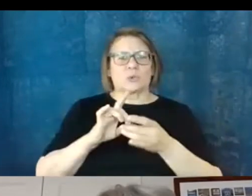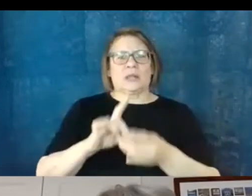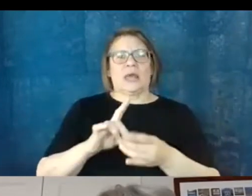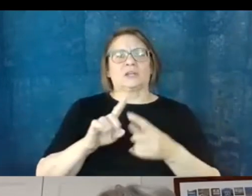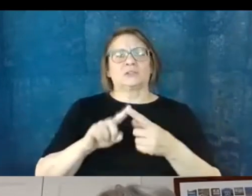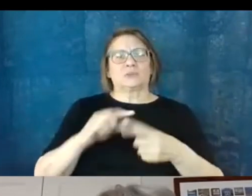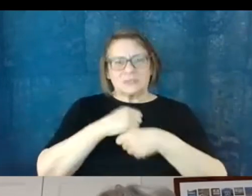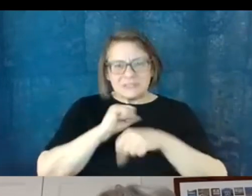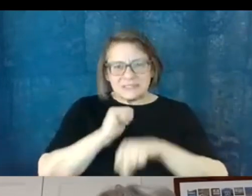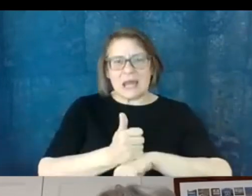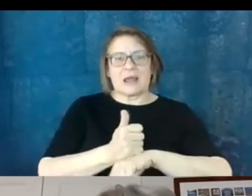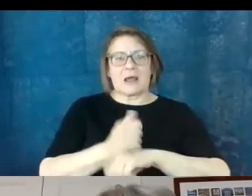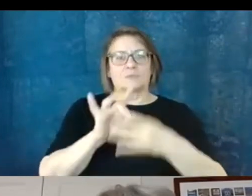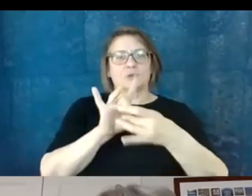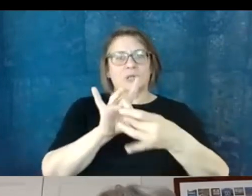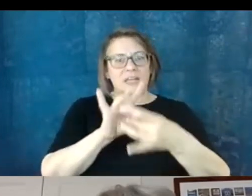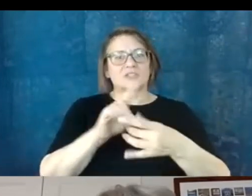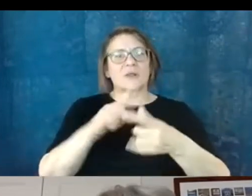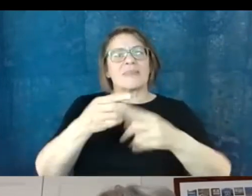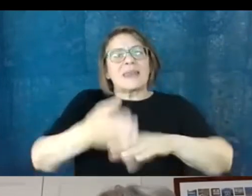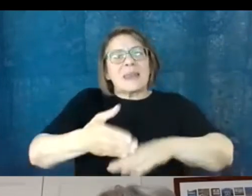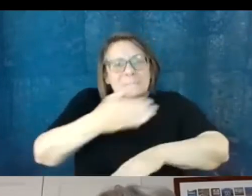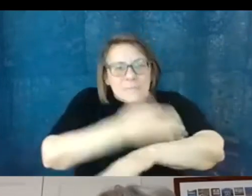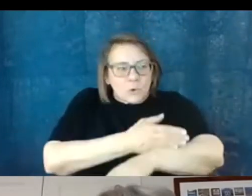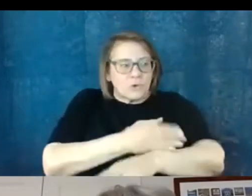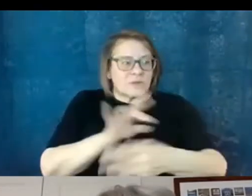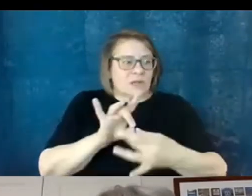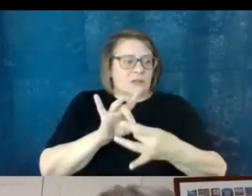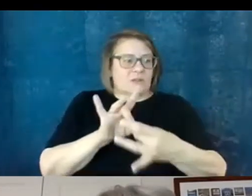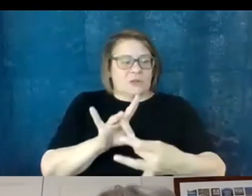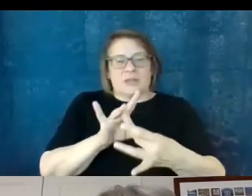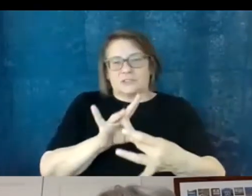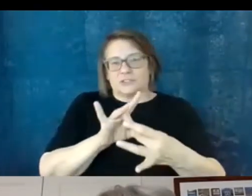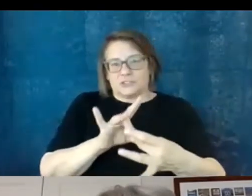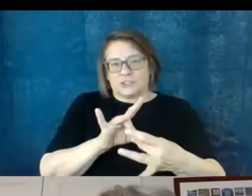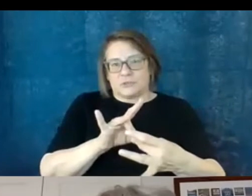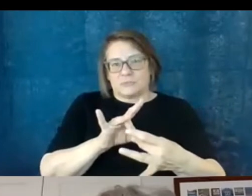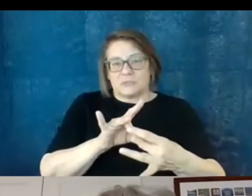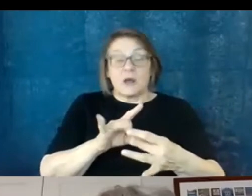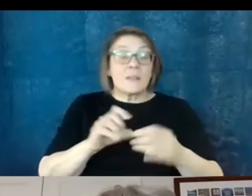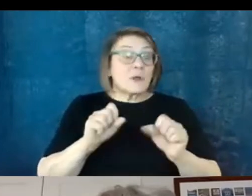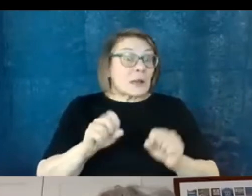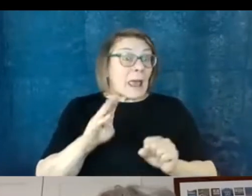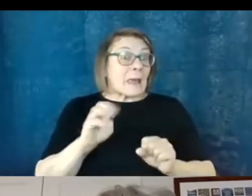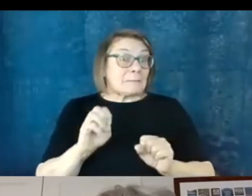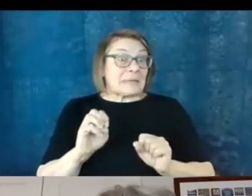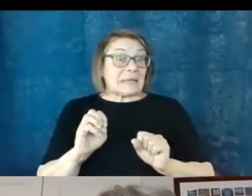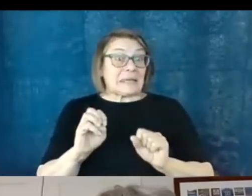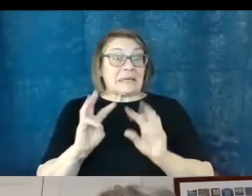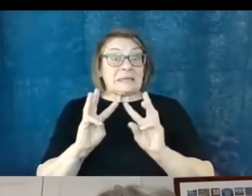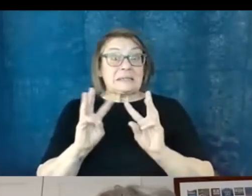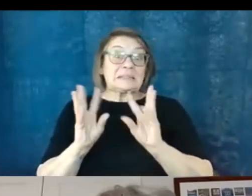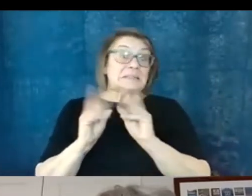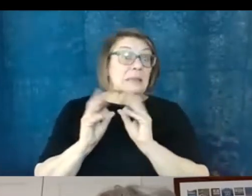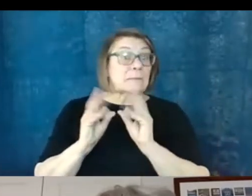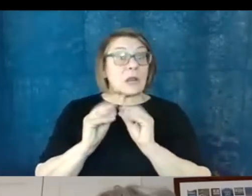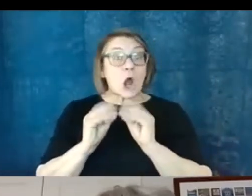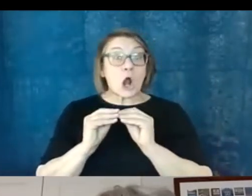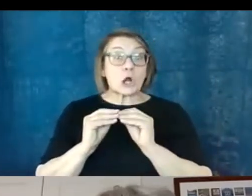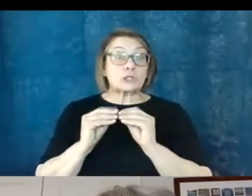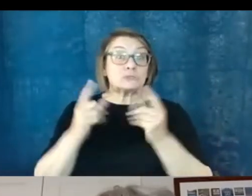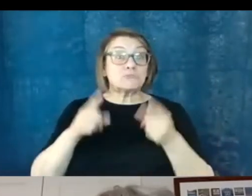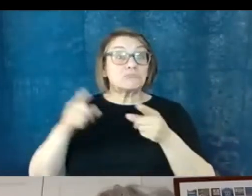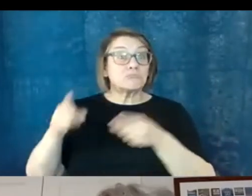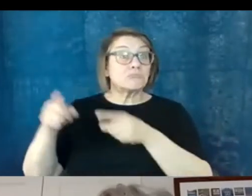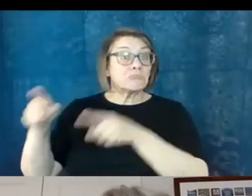these relationships and then improving upon these relationships. There can be seminars, perhaps, that can